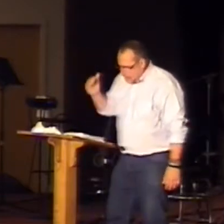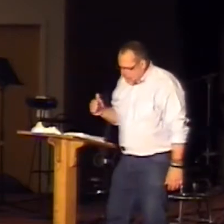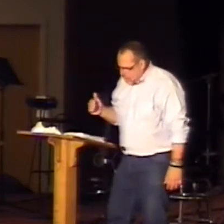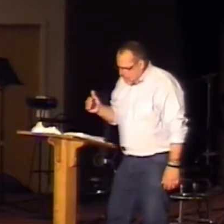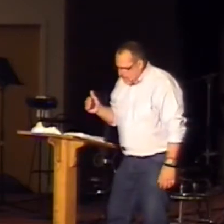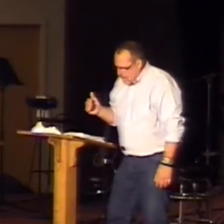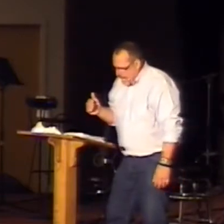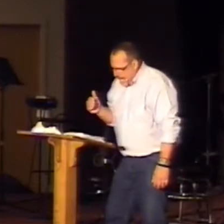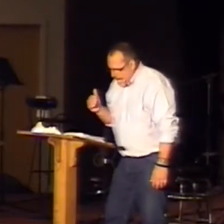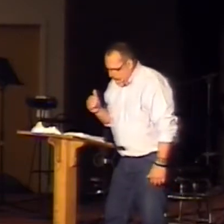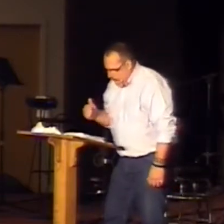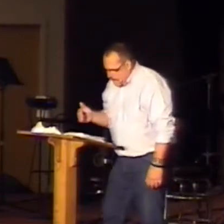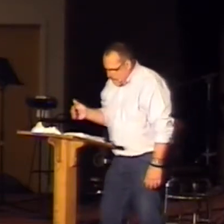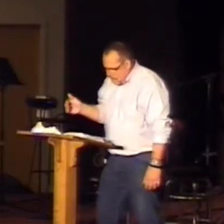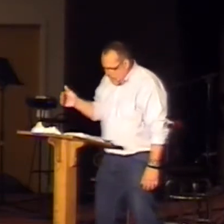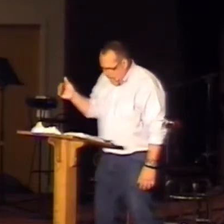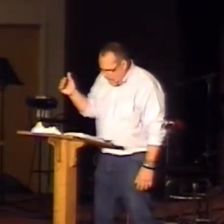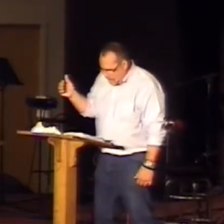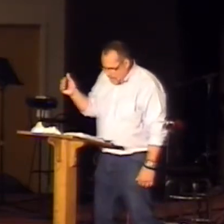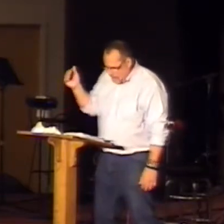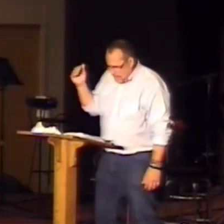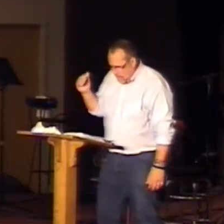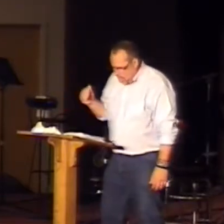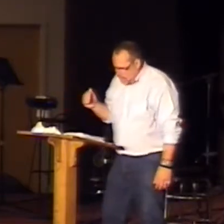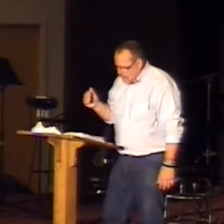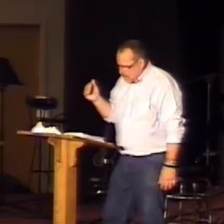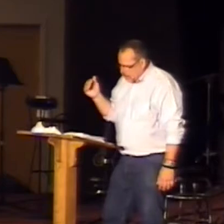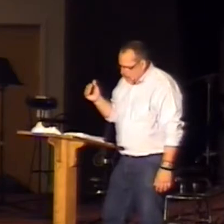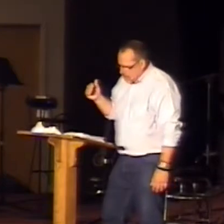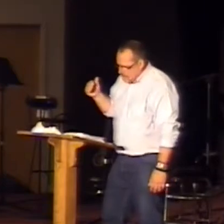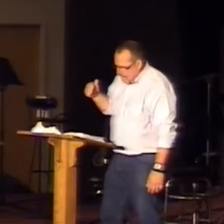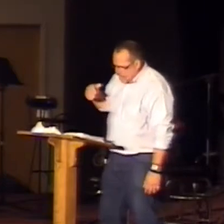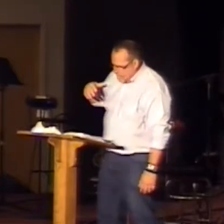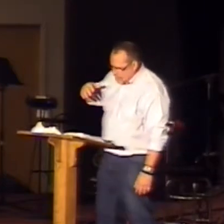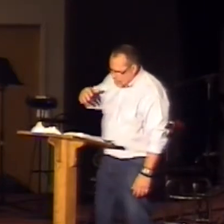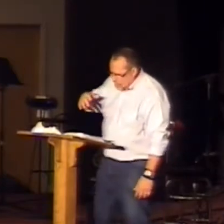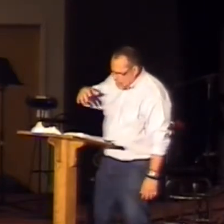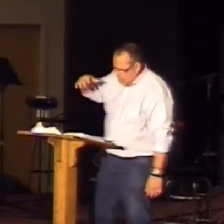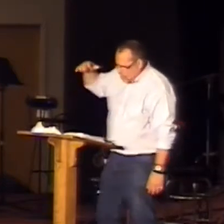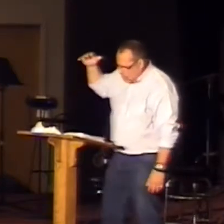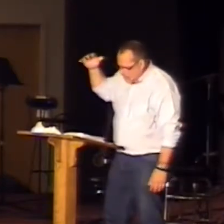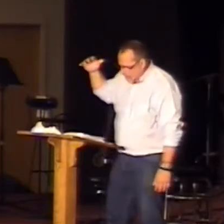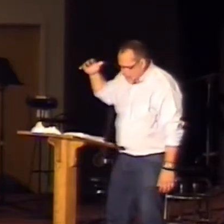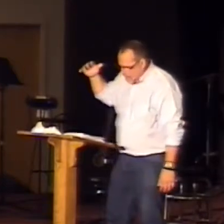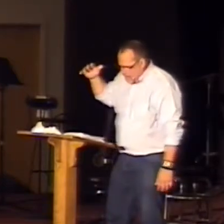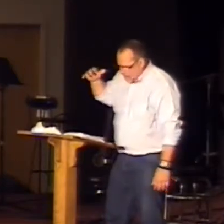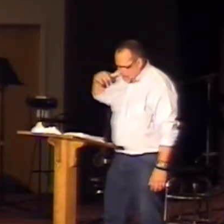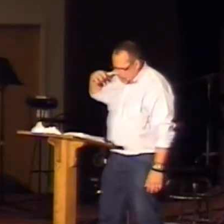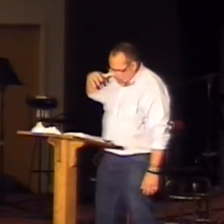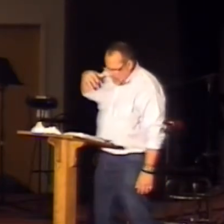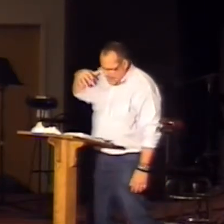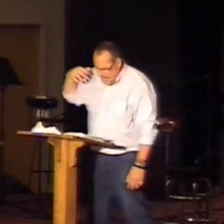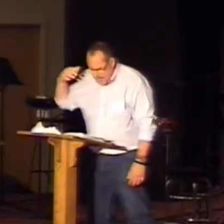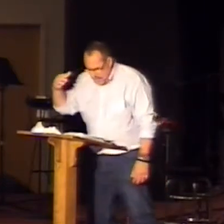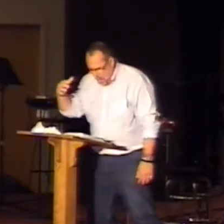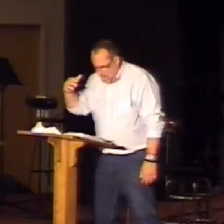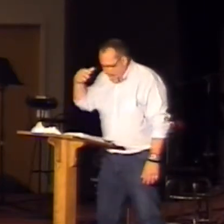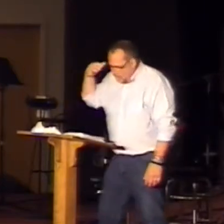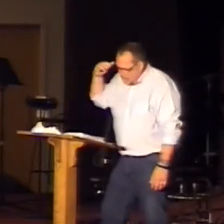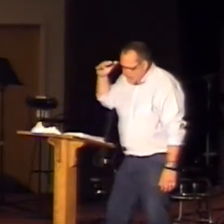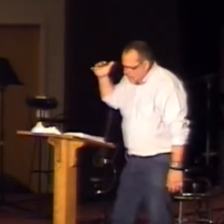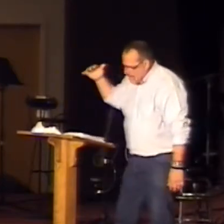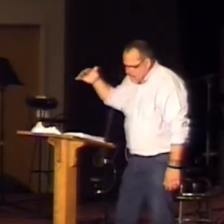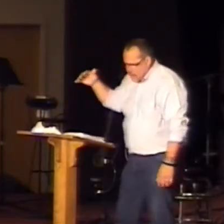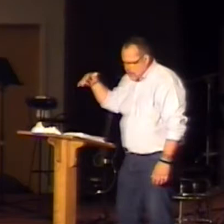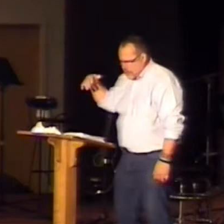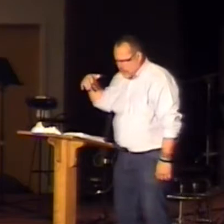clean bird and offered burnt offerings on the altar, and the Lord smelled a soothing aroma. Then the Lord said in his heart, 'I